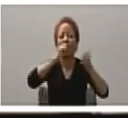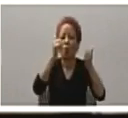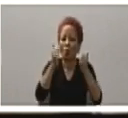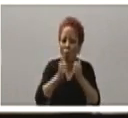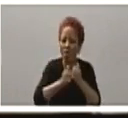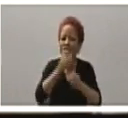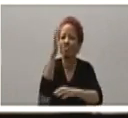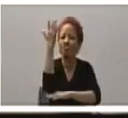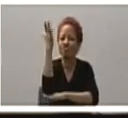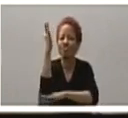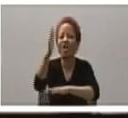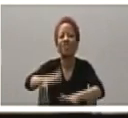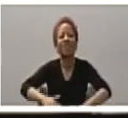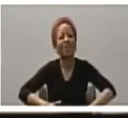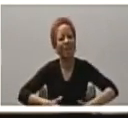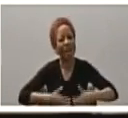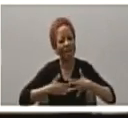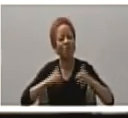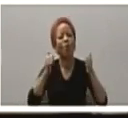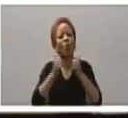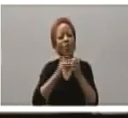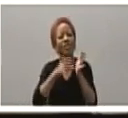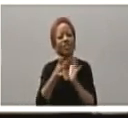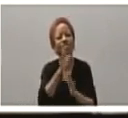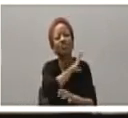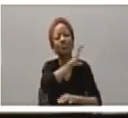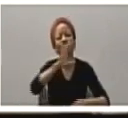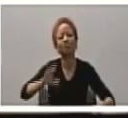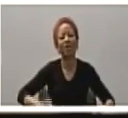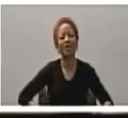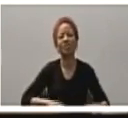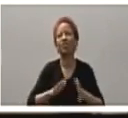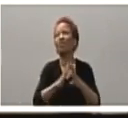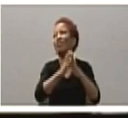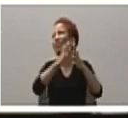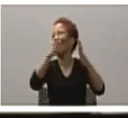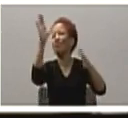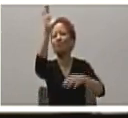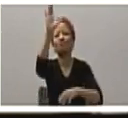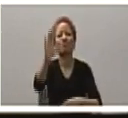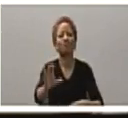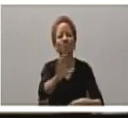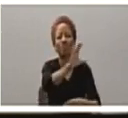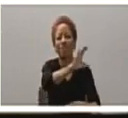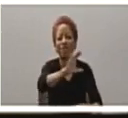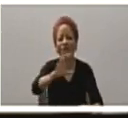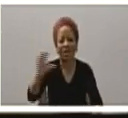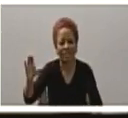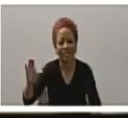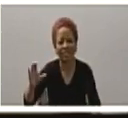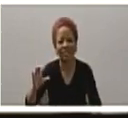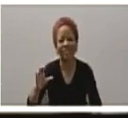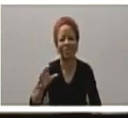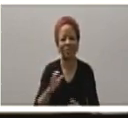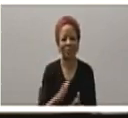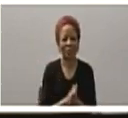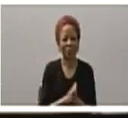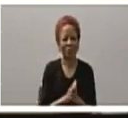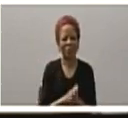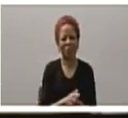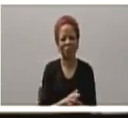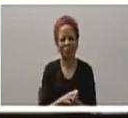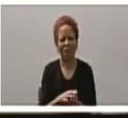life, with Jesus Christ, with his glorious cross. The essence of this tree may taste